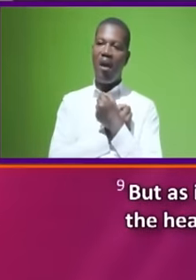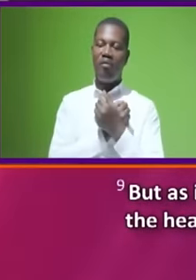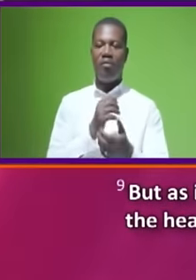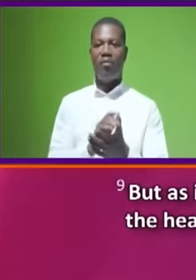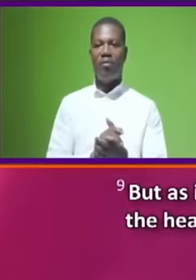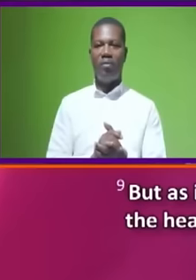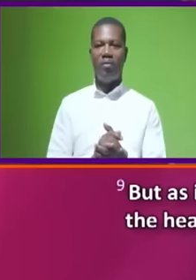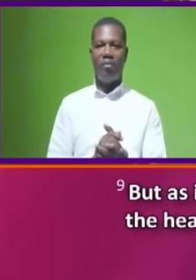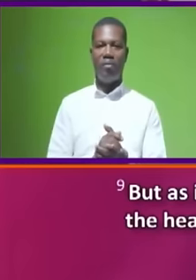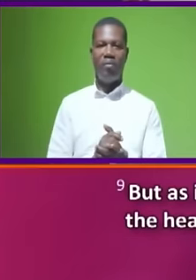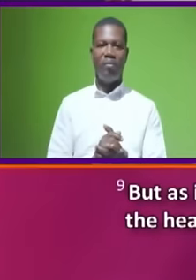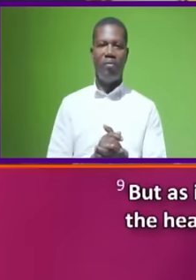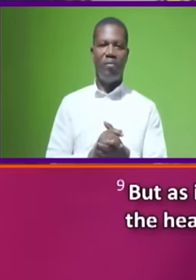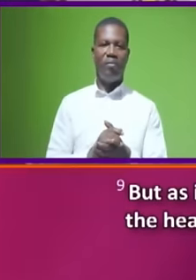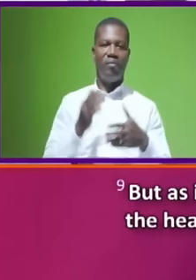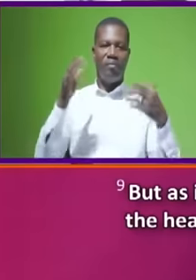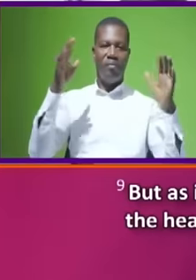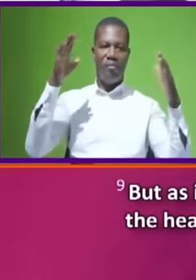Ama wonu mu a edonu.